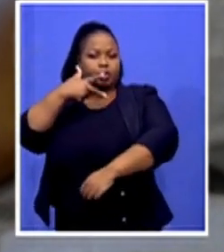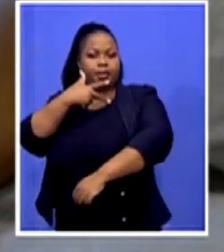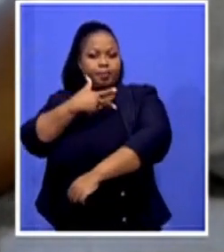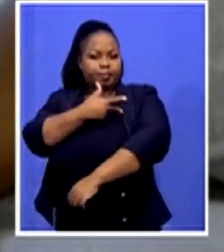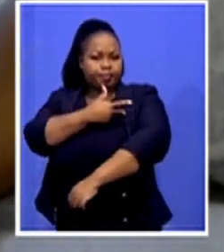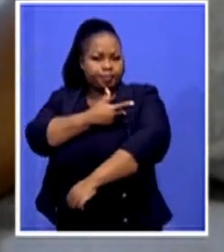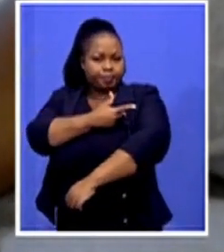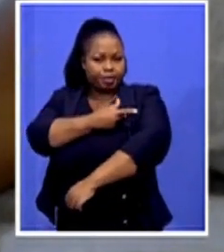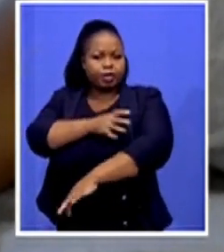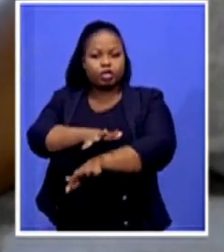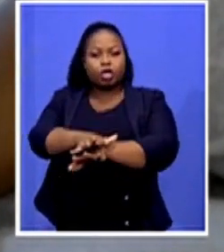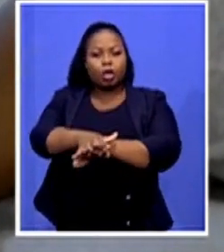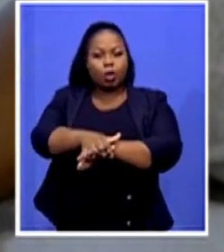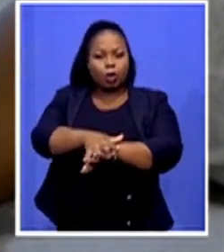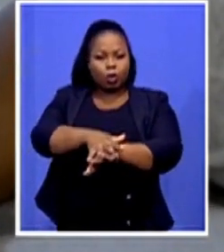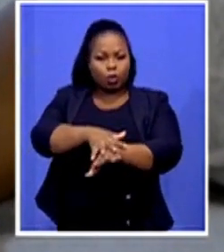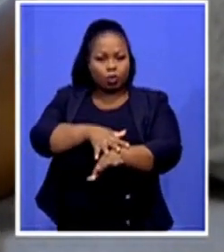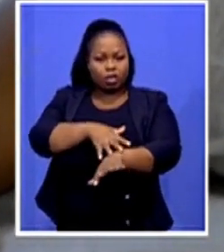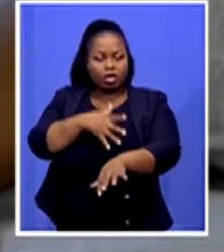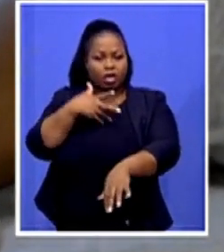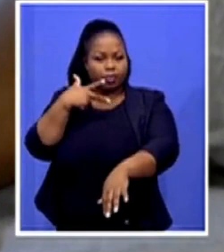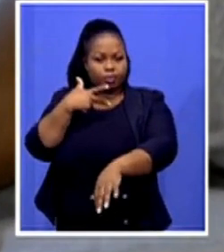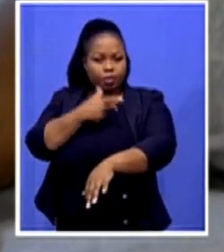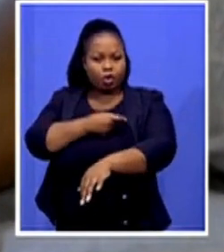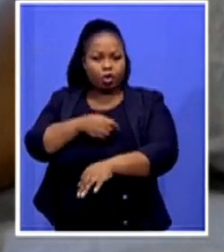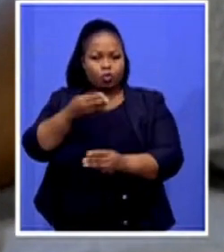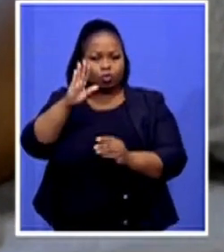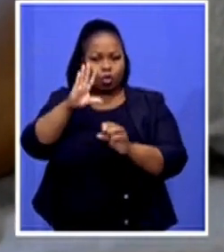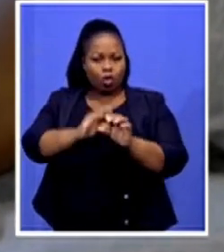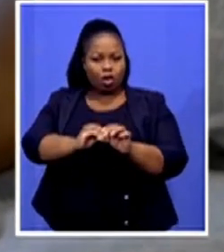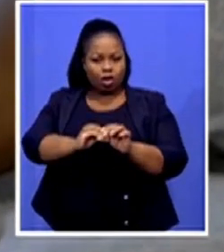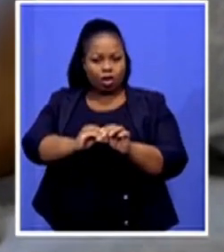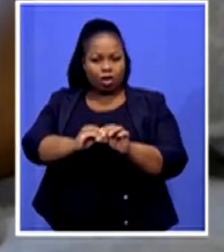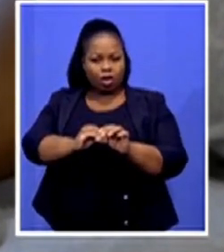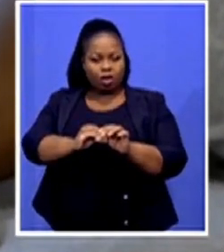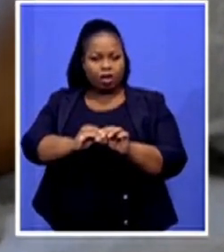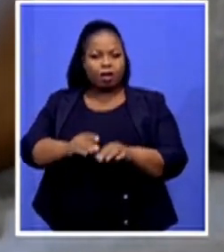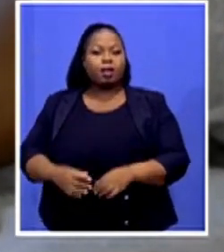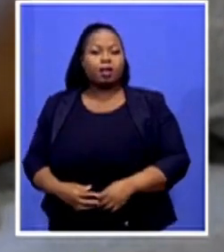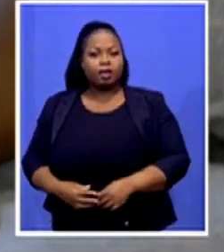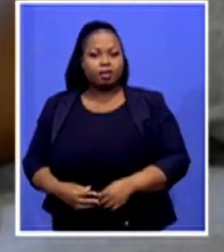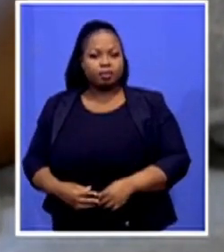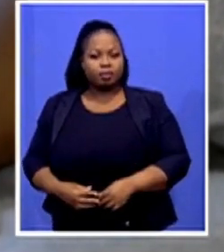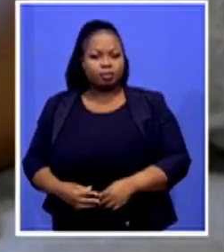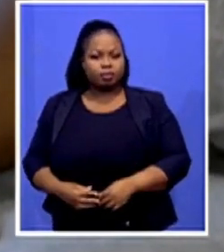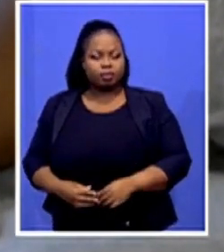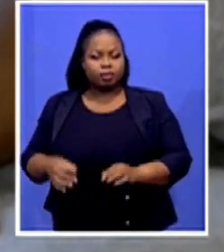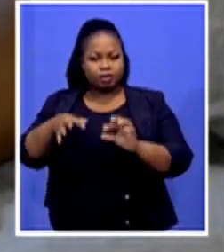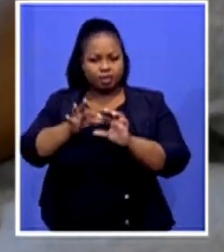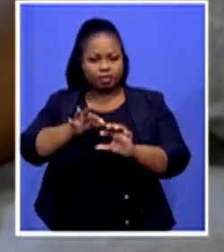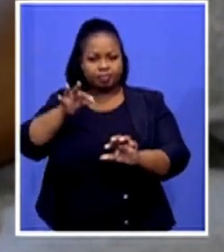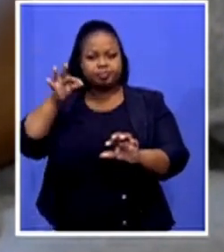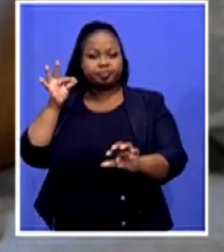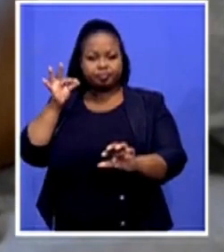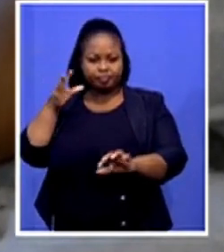of the vaccine, making sure we don't have any accidental spillage. We would remove our needle. We would